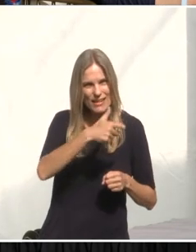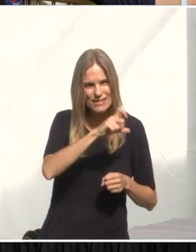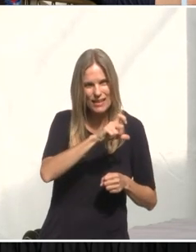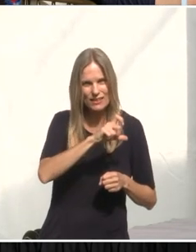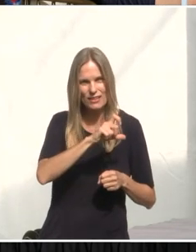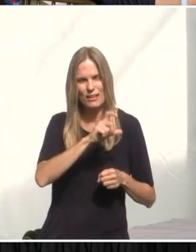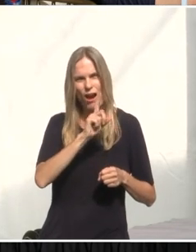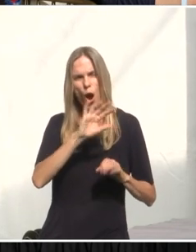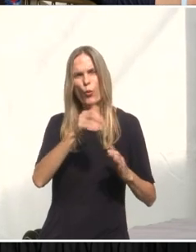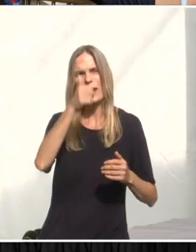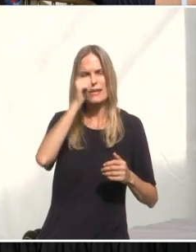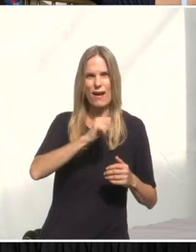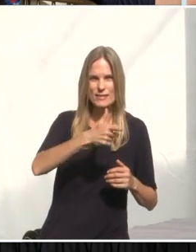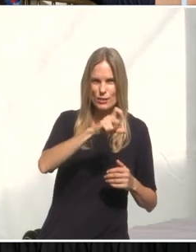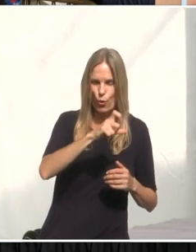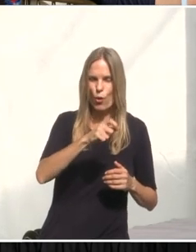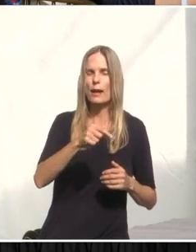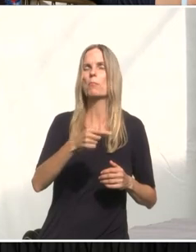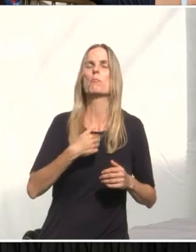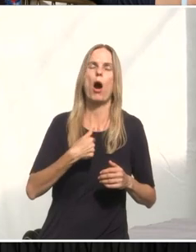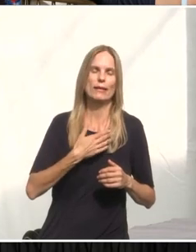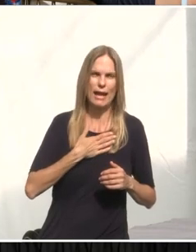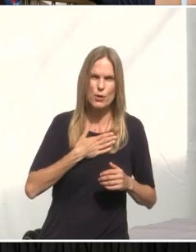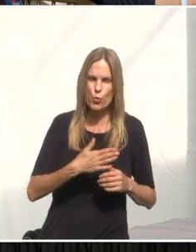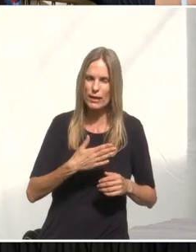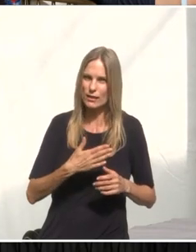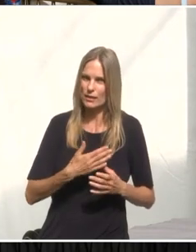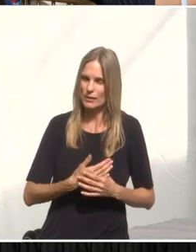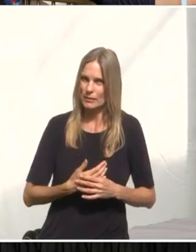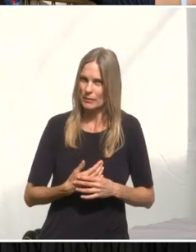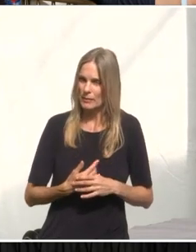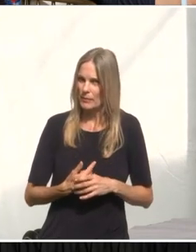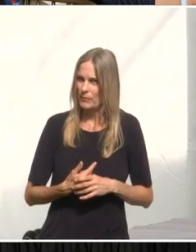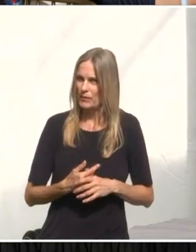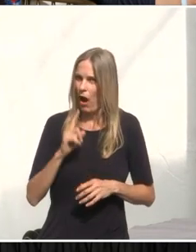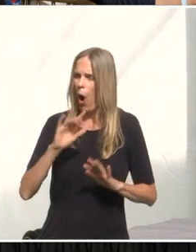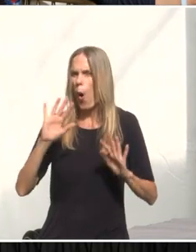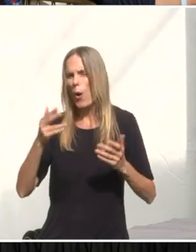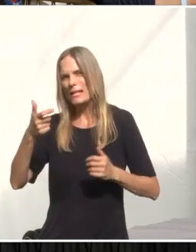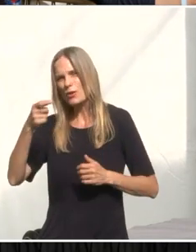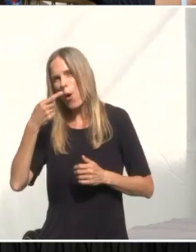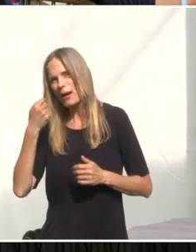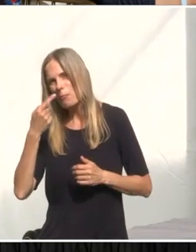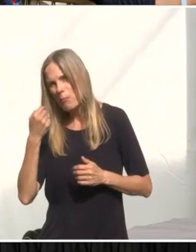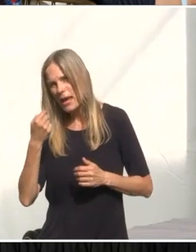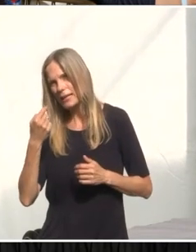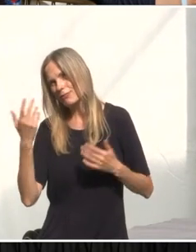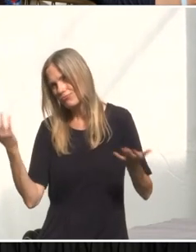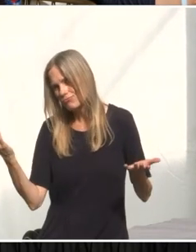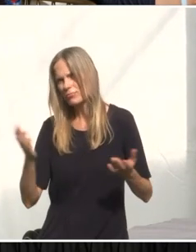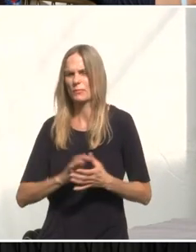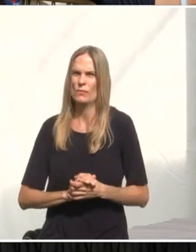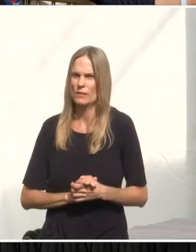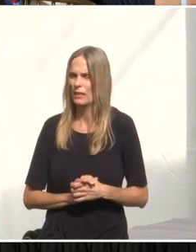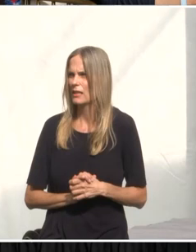if they are female, I appreciate as much as if they were men. But the